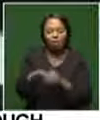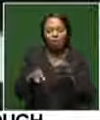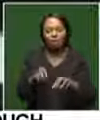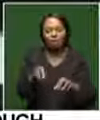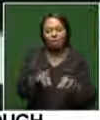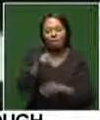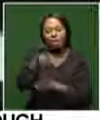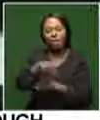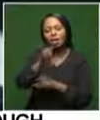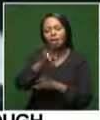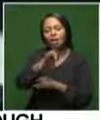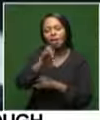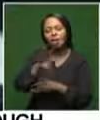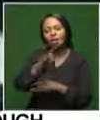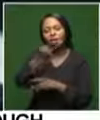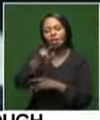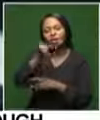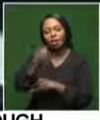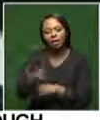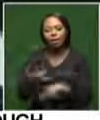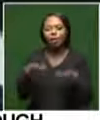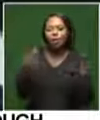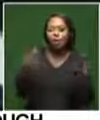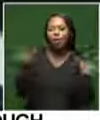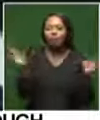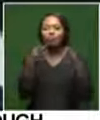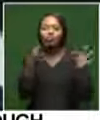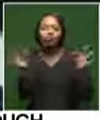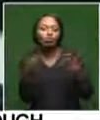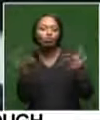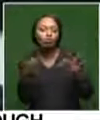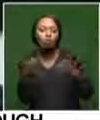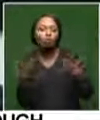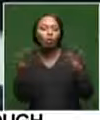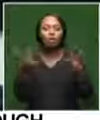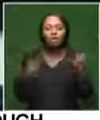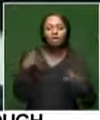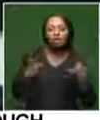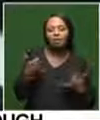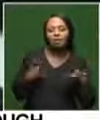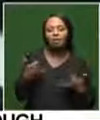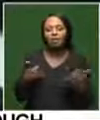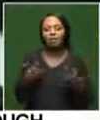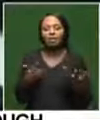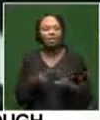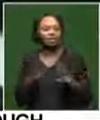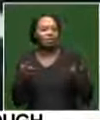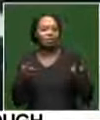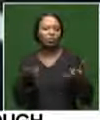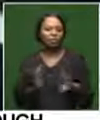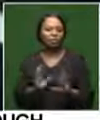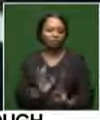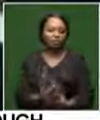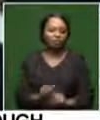and many other projects like in music or entertainment, we're relating in very many ways. And I quite like